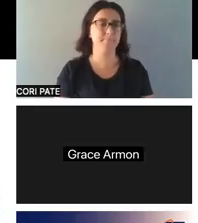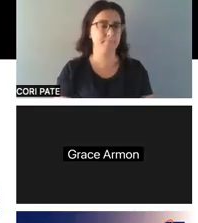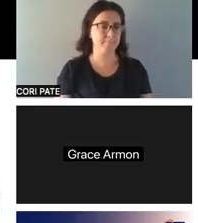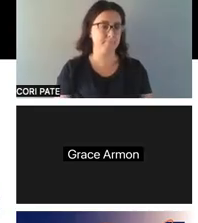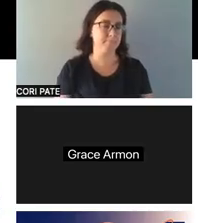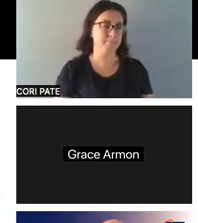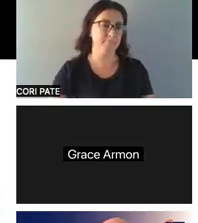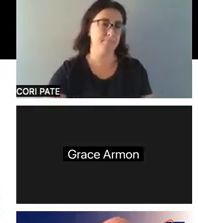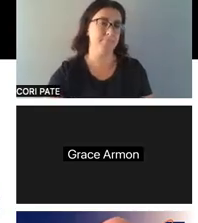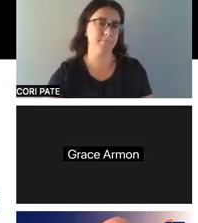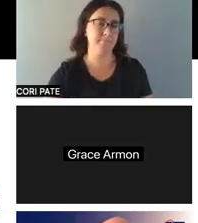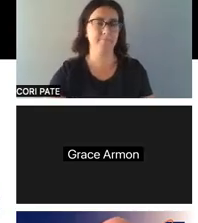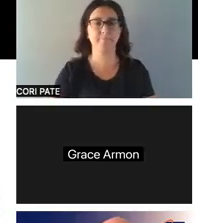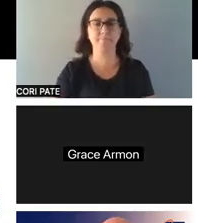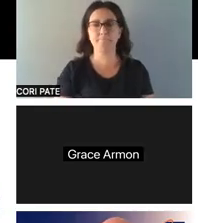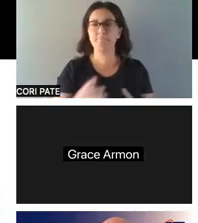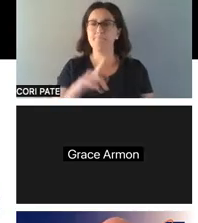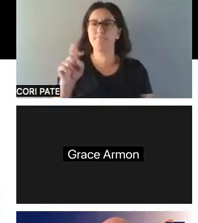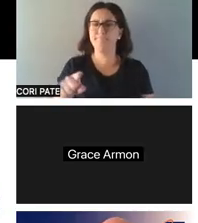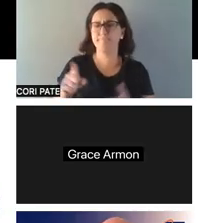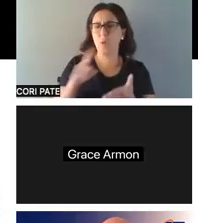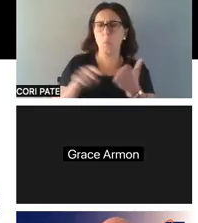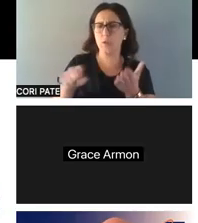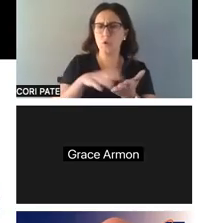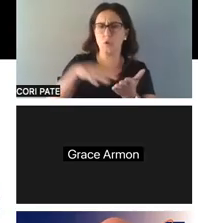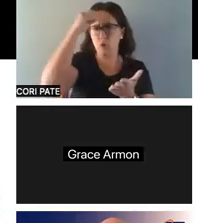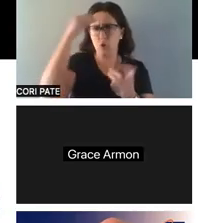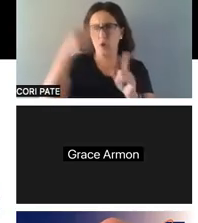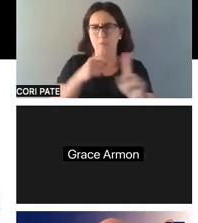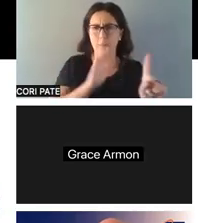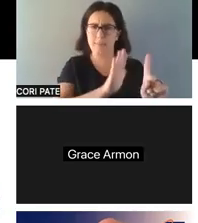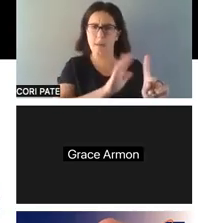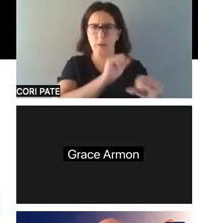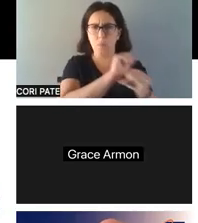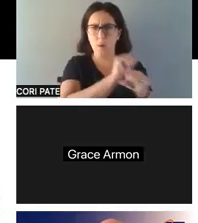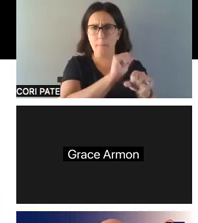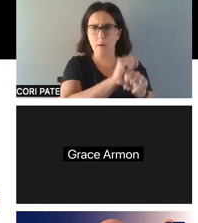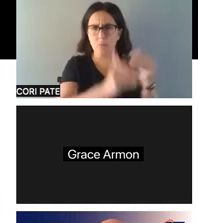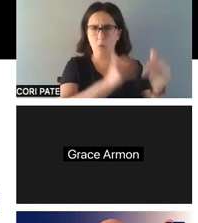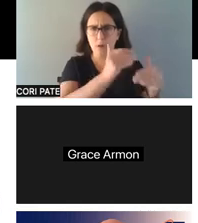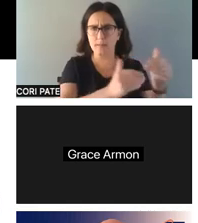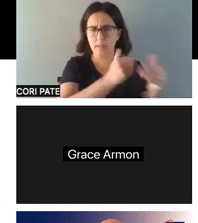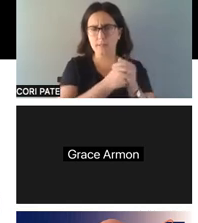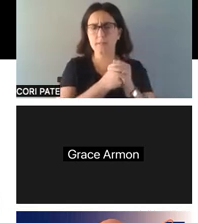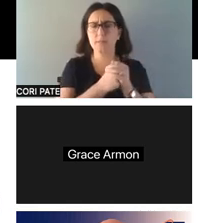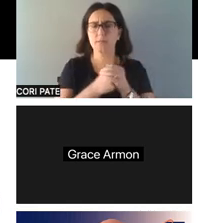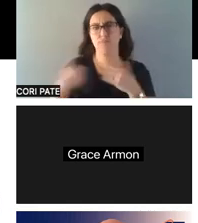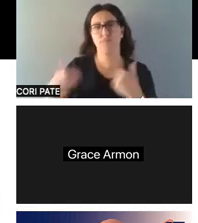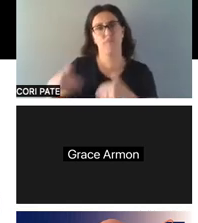So what would you say you learned from this customer's employment process? Definitely a lot of